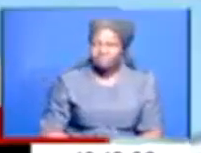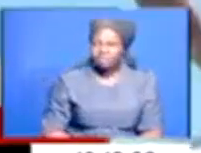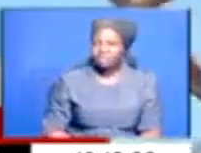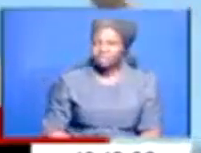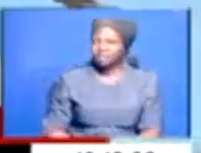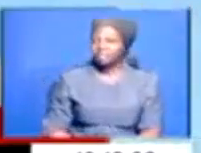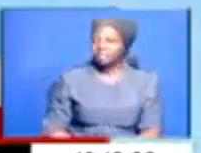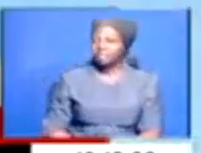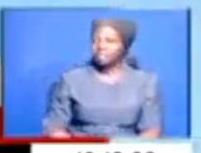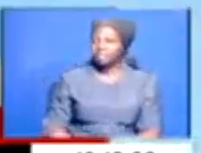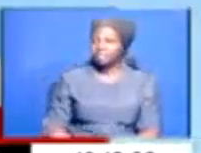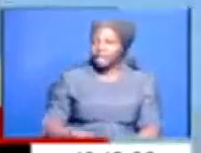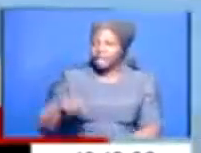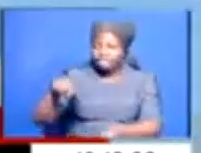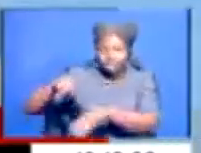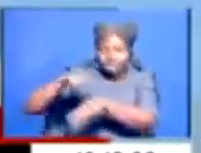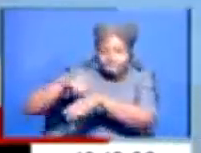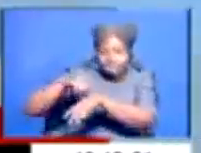This particular mm-hmm. time. Yes.